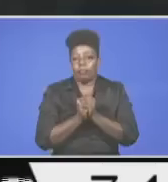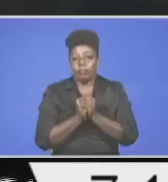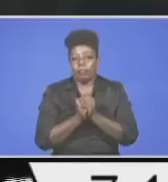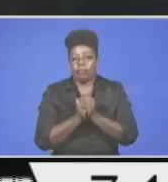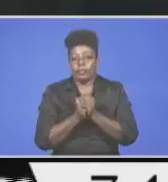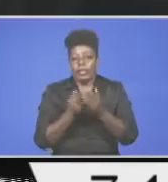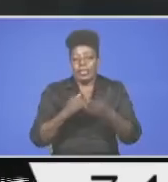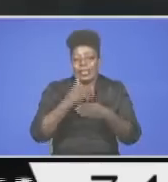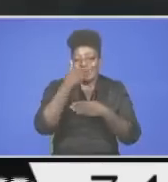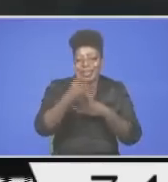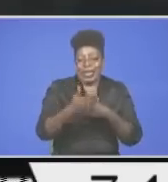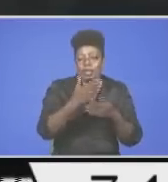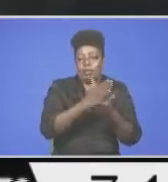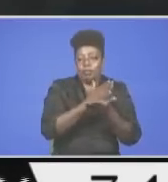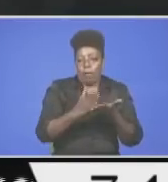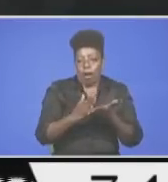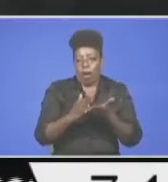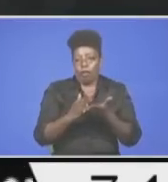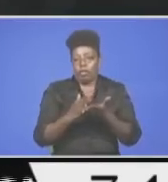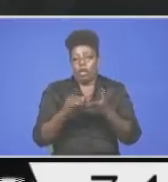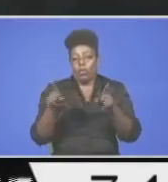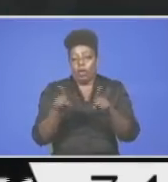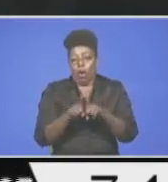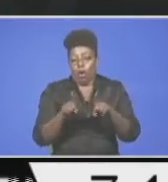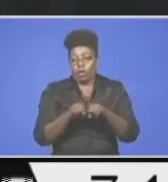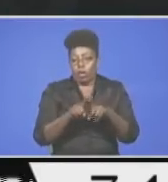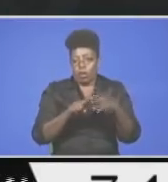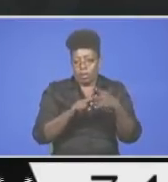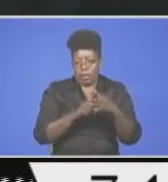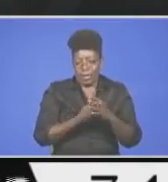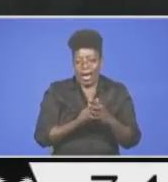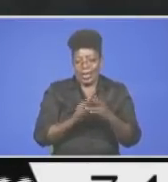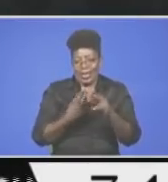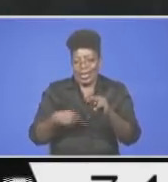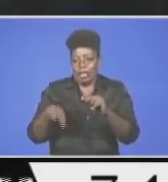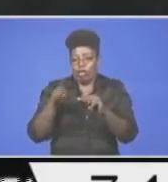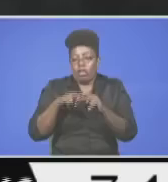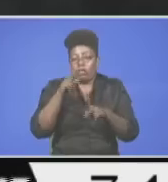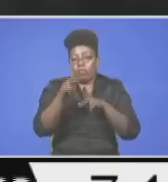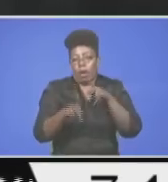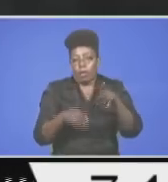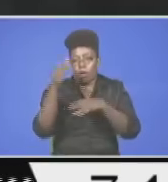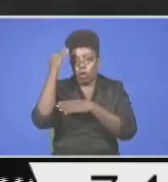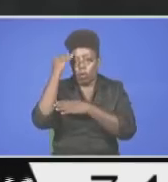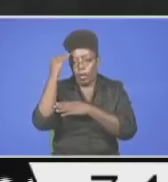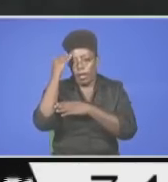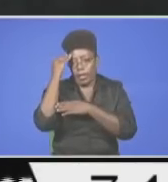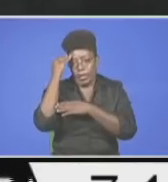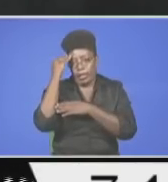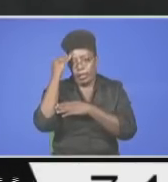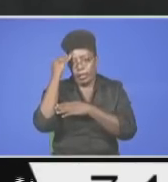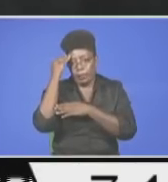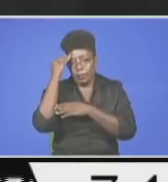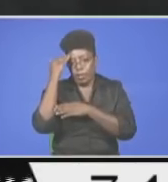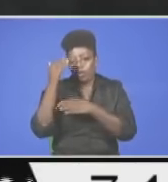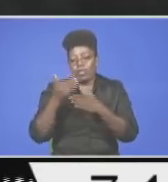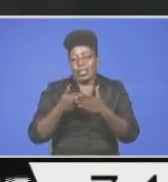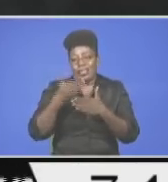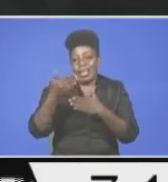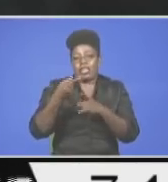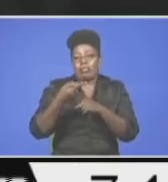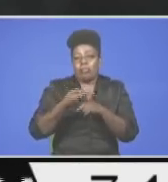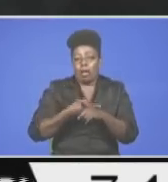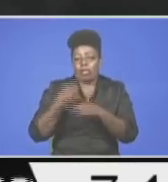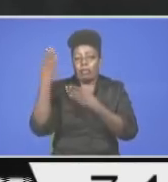The next phase is we're also launching our increased public awareness campaign. So over the ensuing months, Bahamians